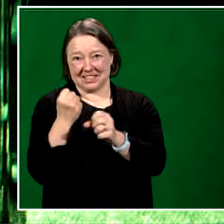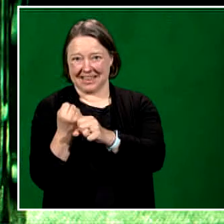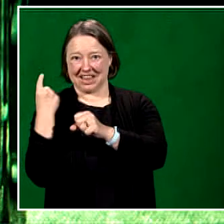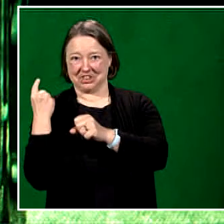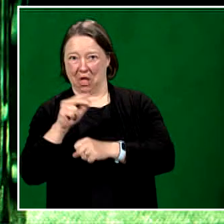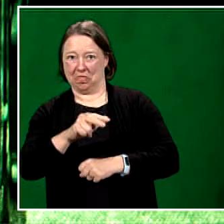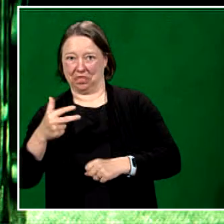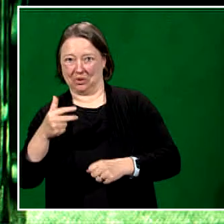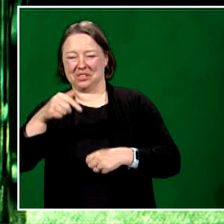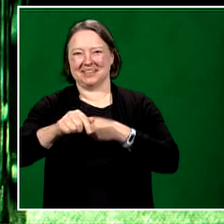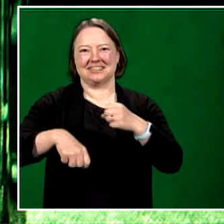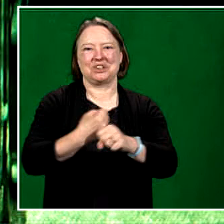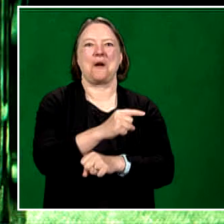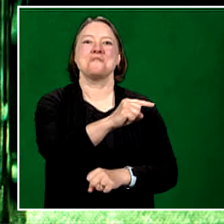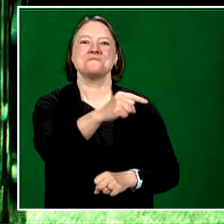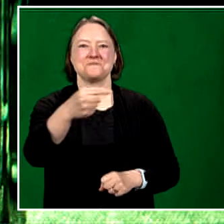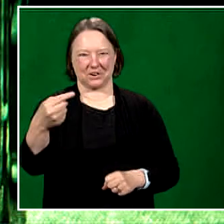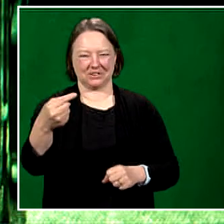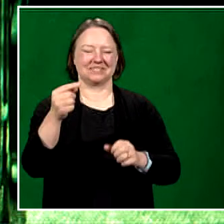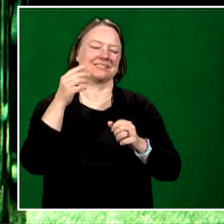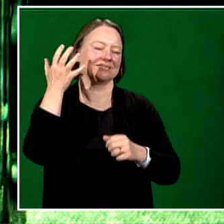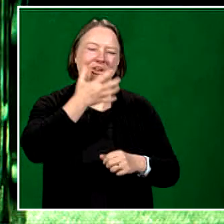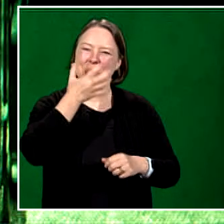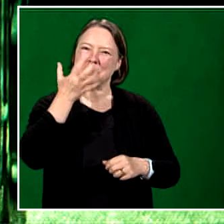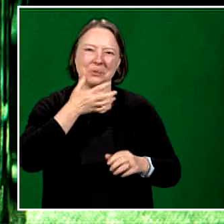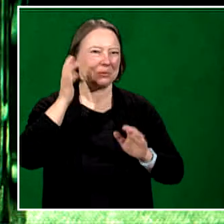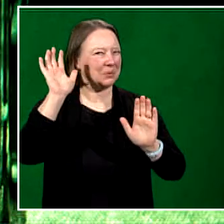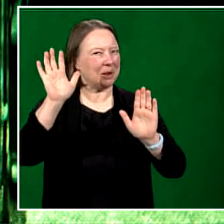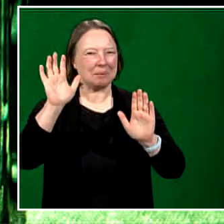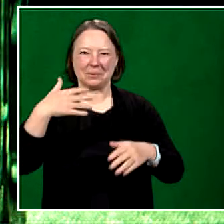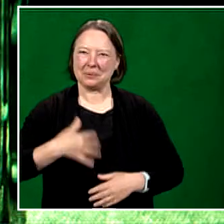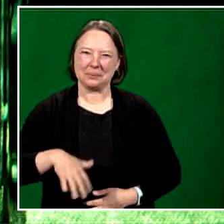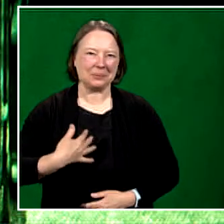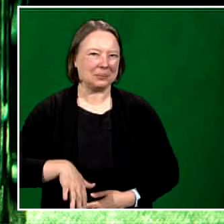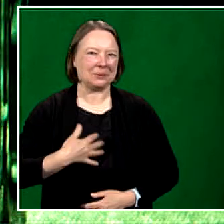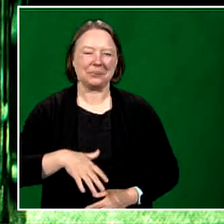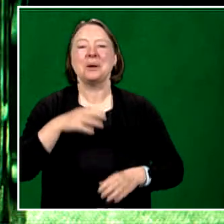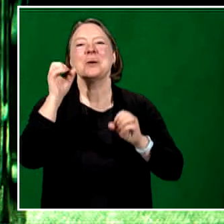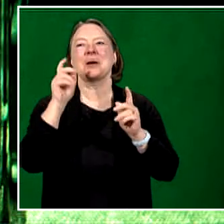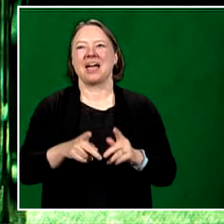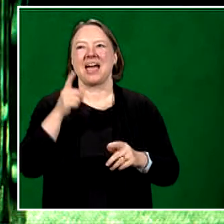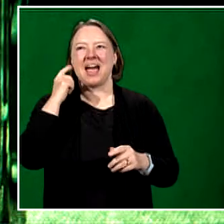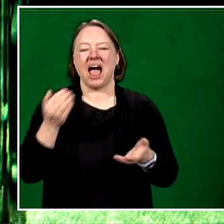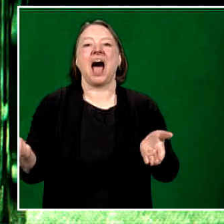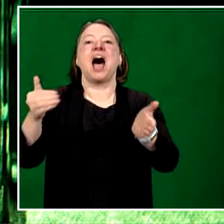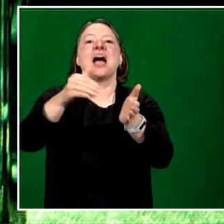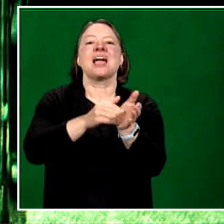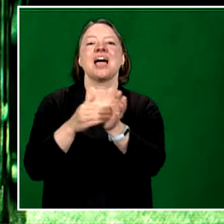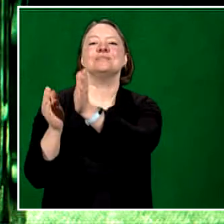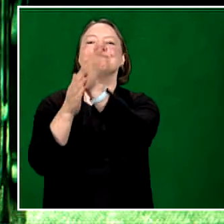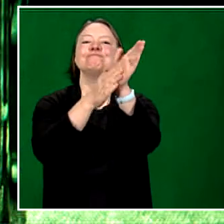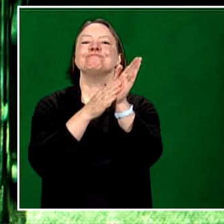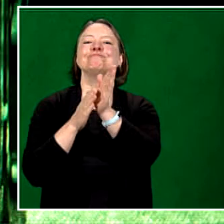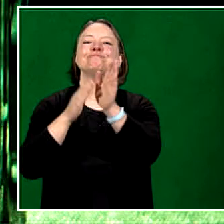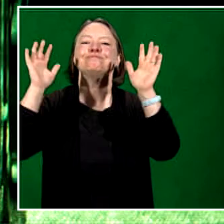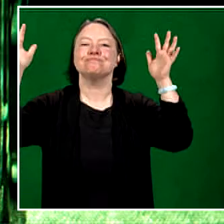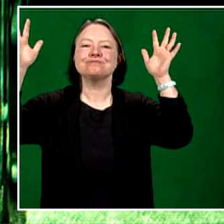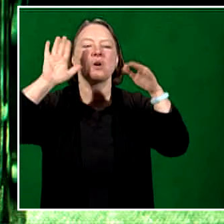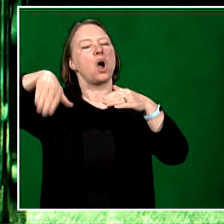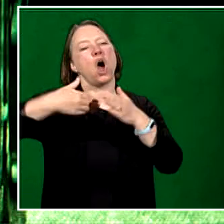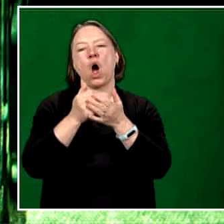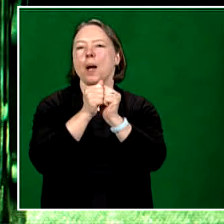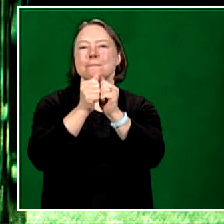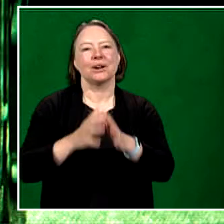place, this year winning 1st place. Incredible, incredible feat. All right, everybody, let's hear it one more time for all of our competitors, all